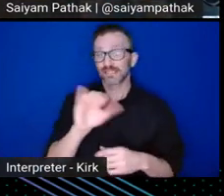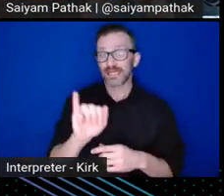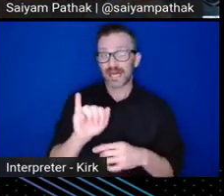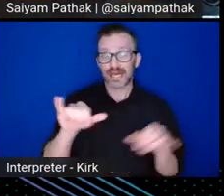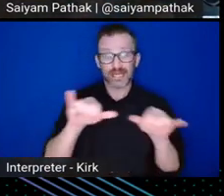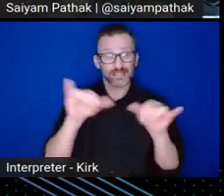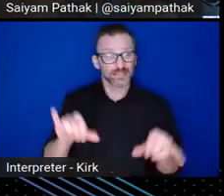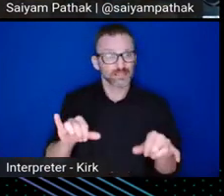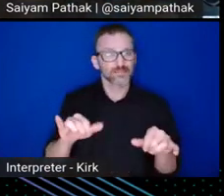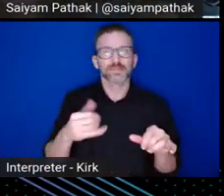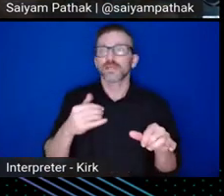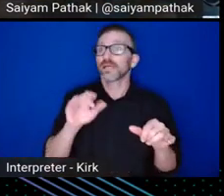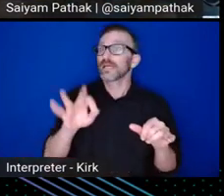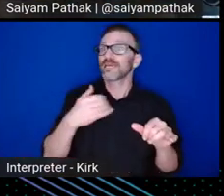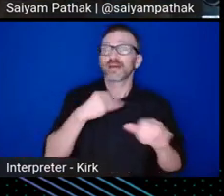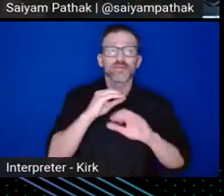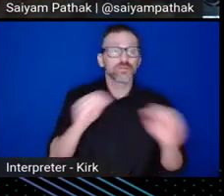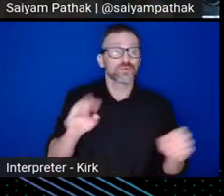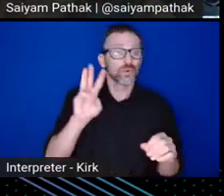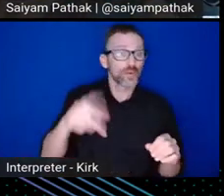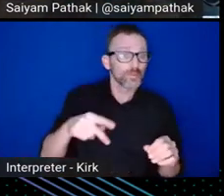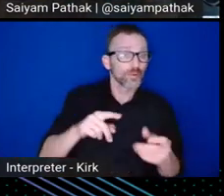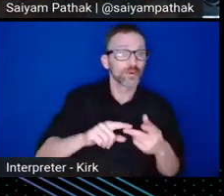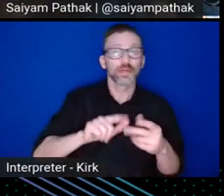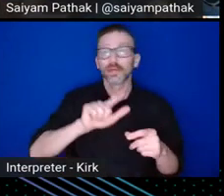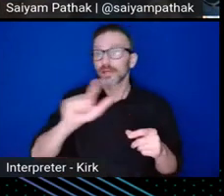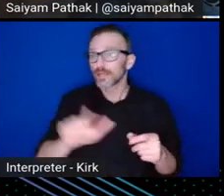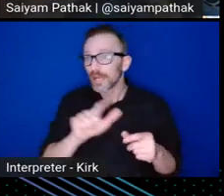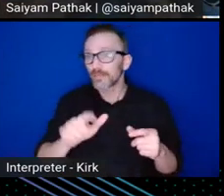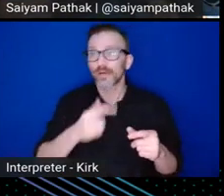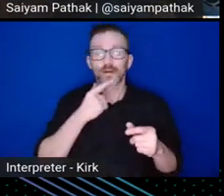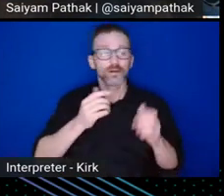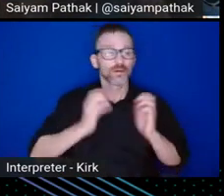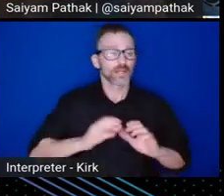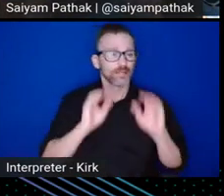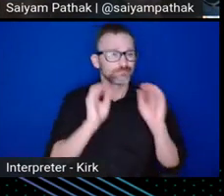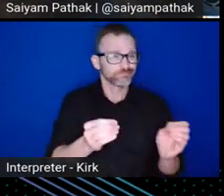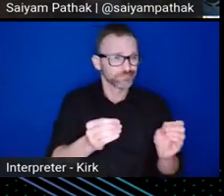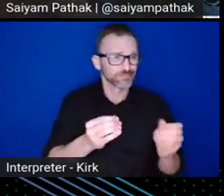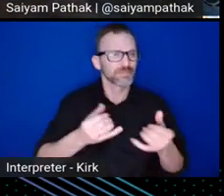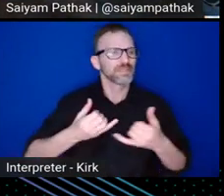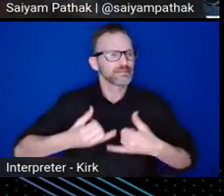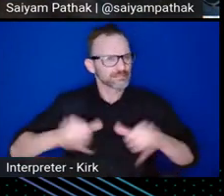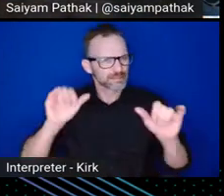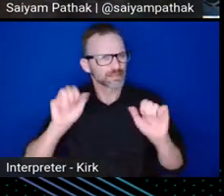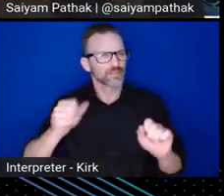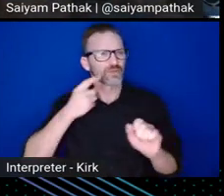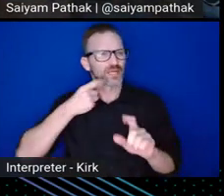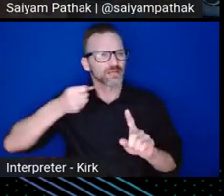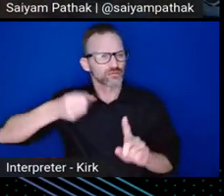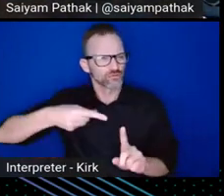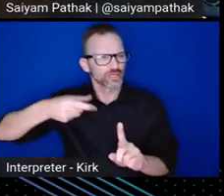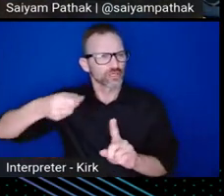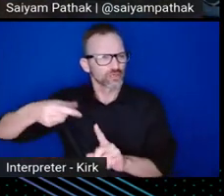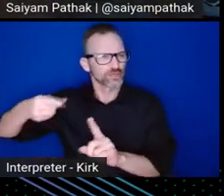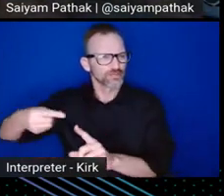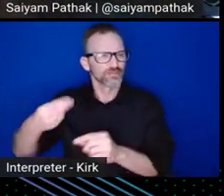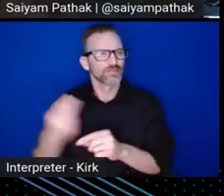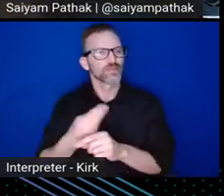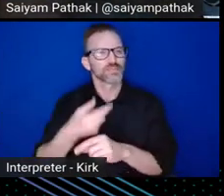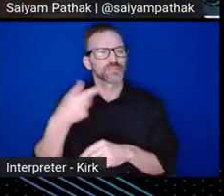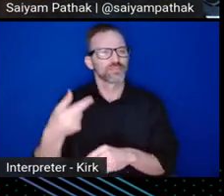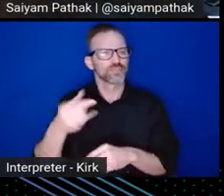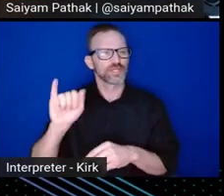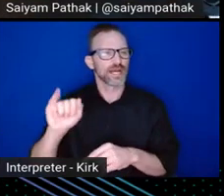any waypoint library or waypoint clients. You will be able to trigger those directly using grp